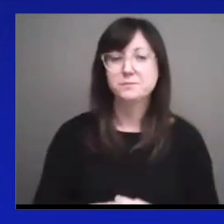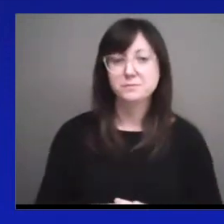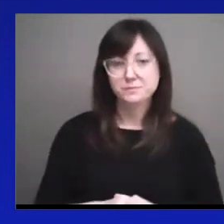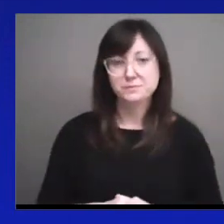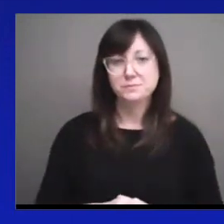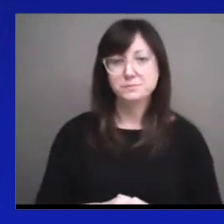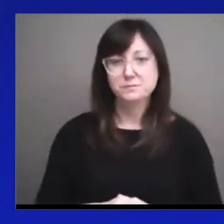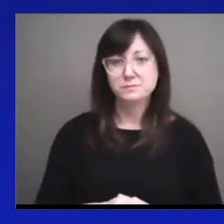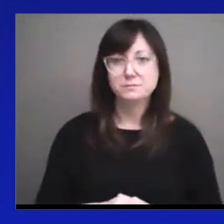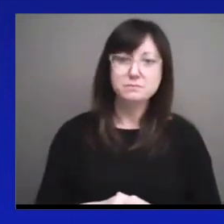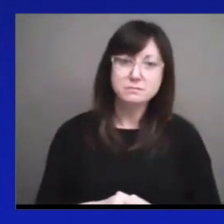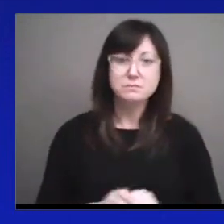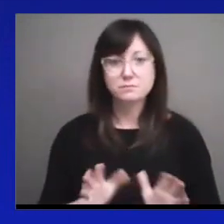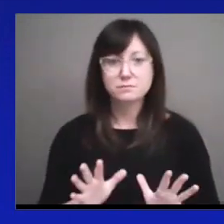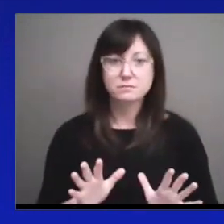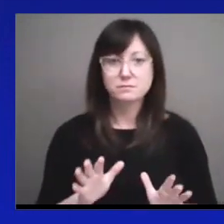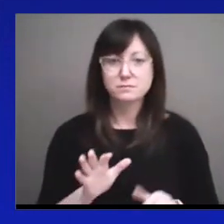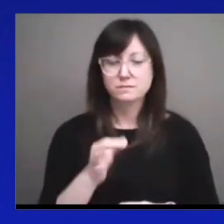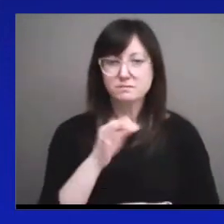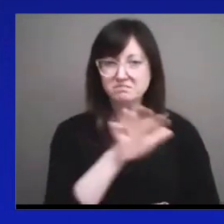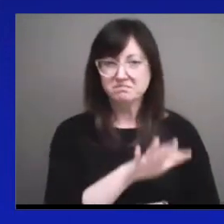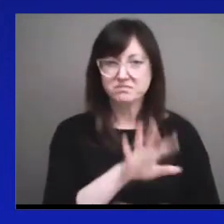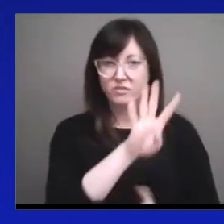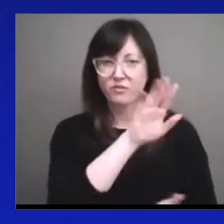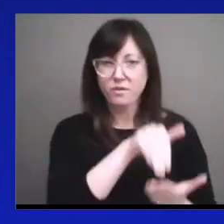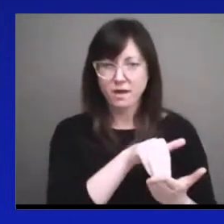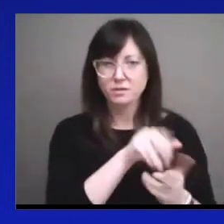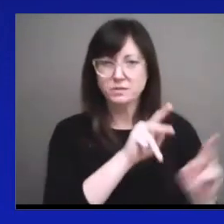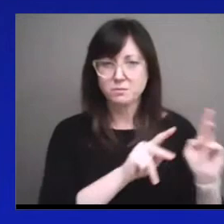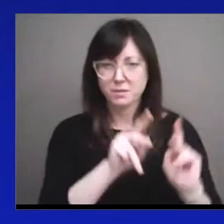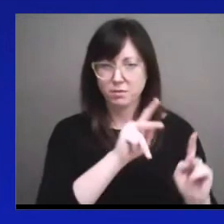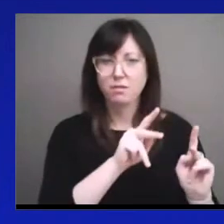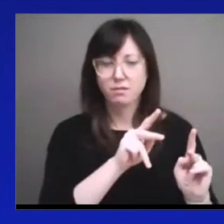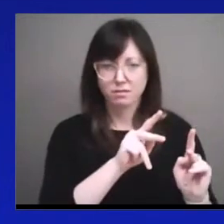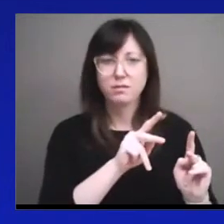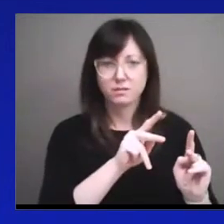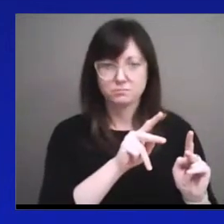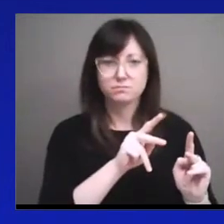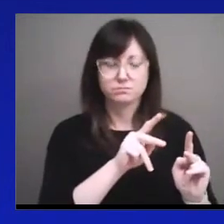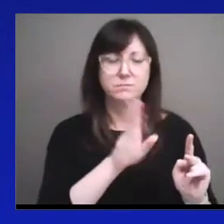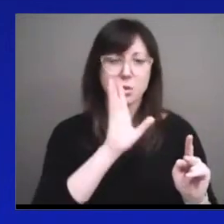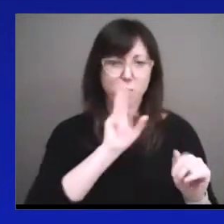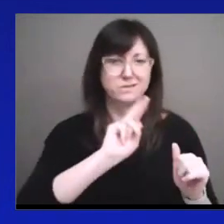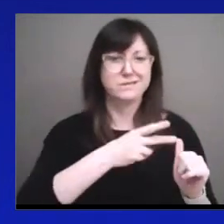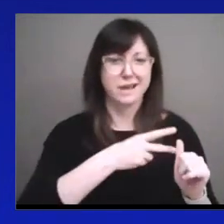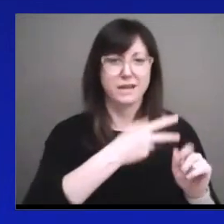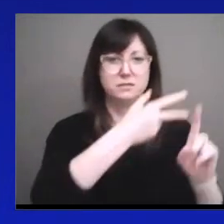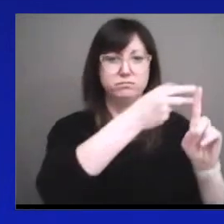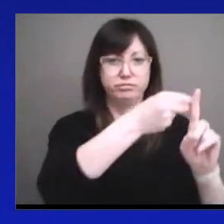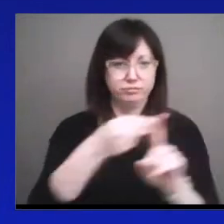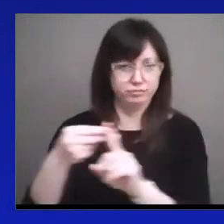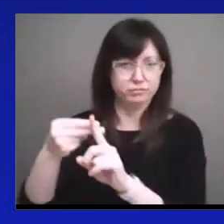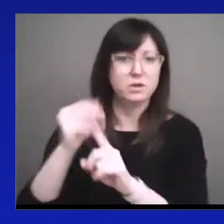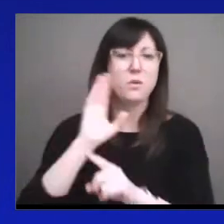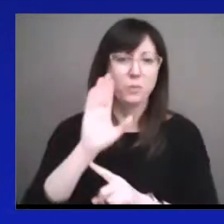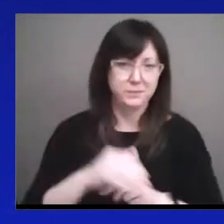are almost 4,000 people who will receive their second dose